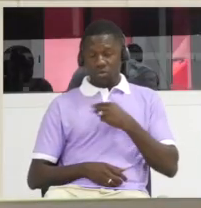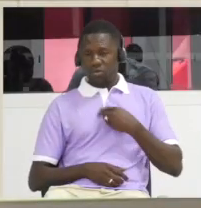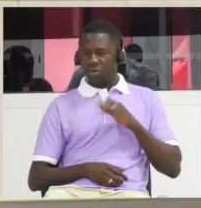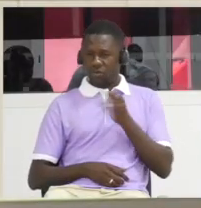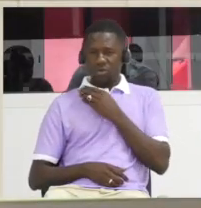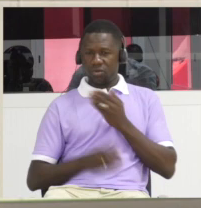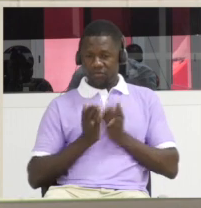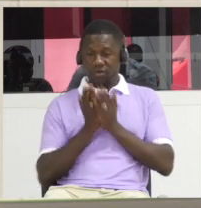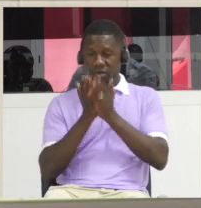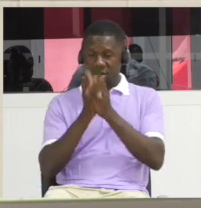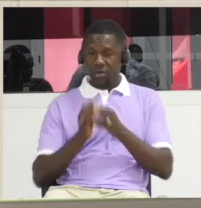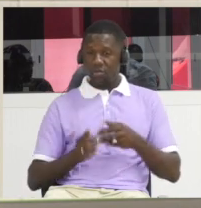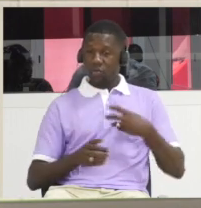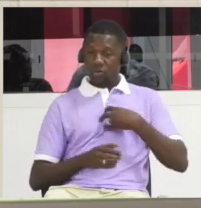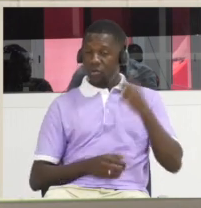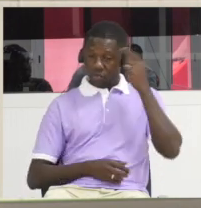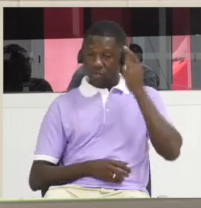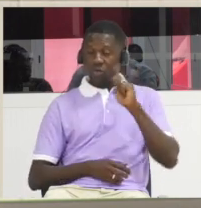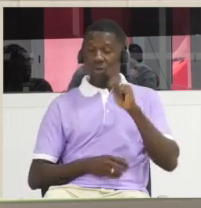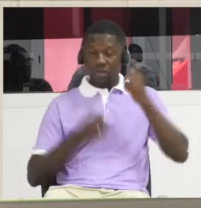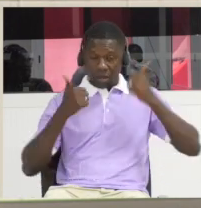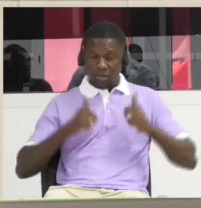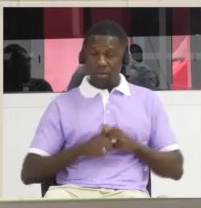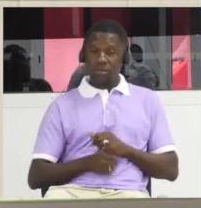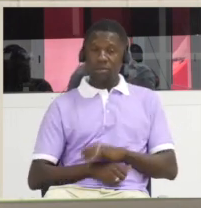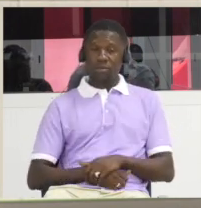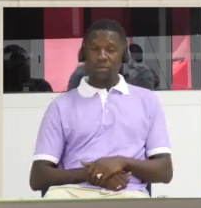on. You know, because, you know, there was,